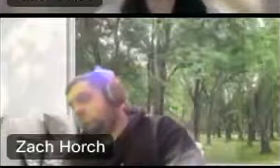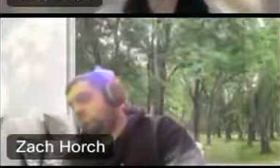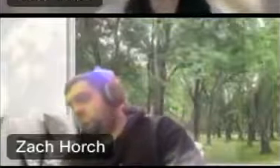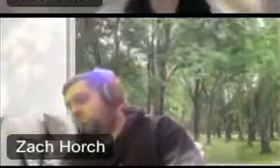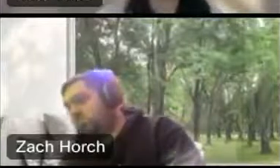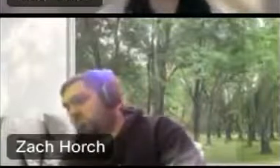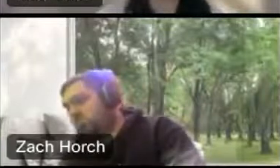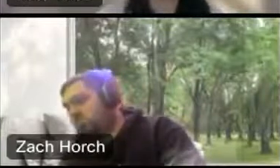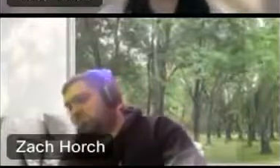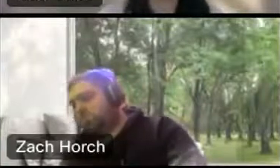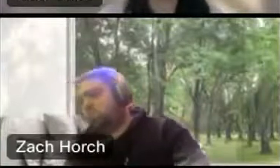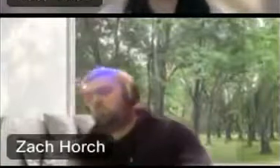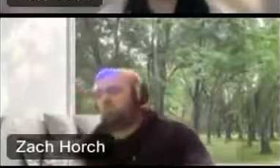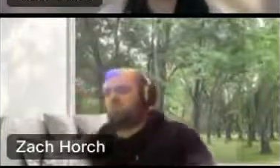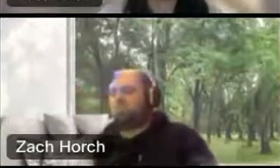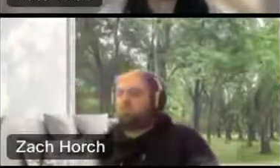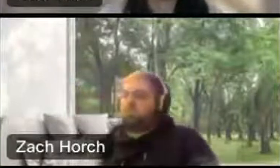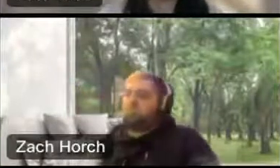share some of that in the next month or so.